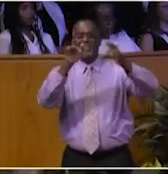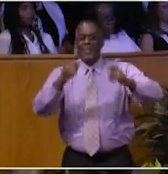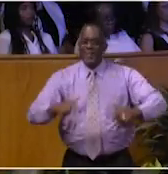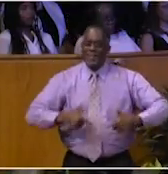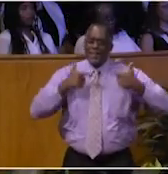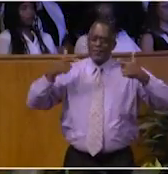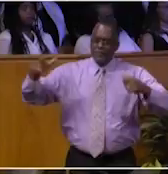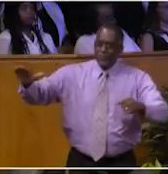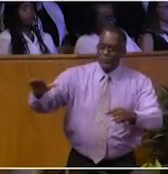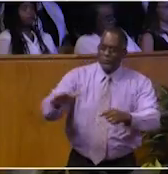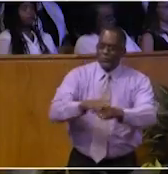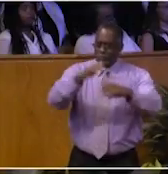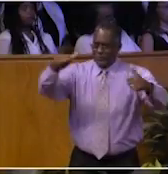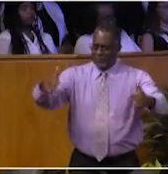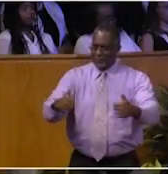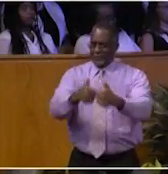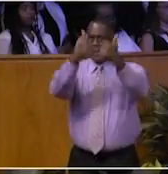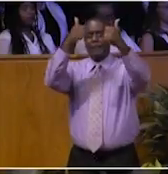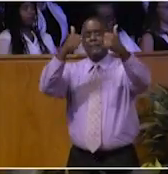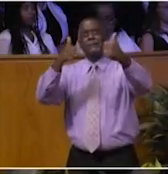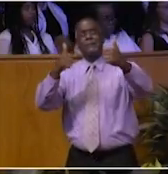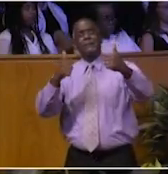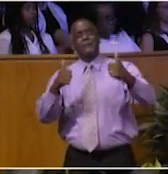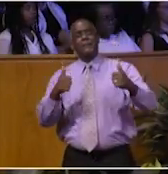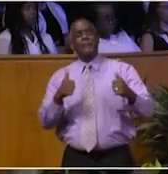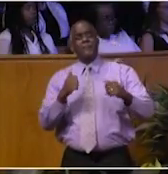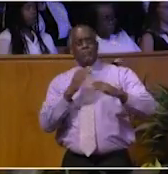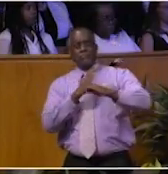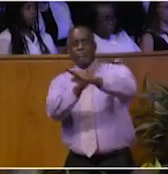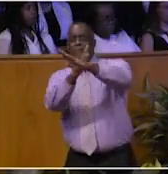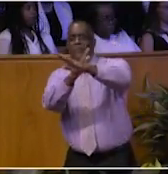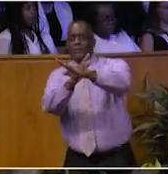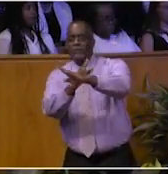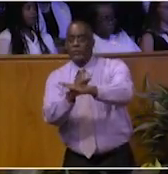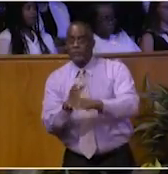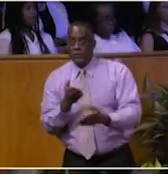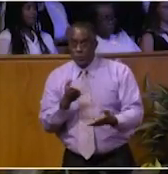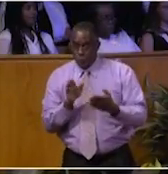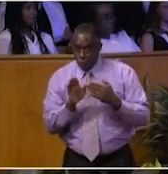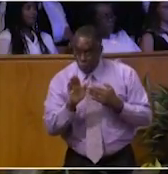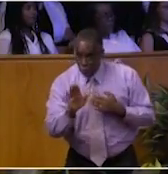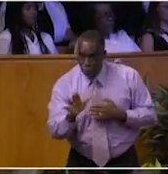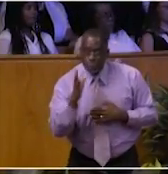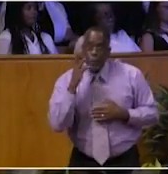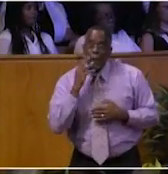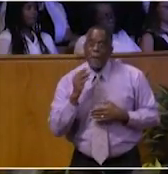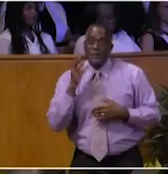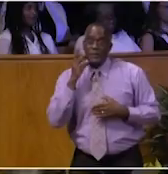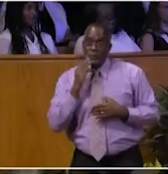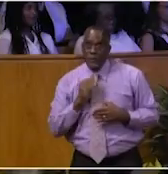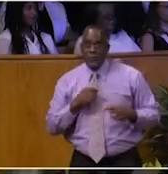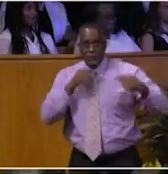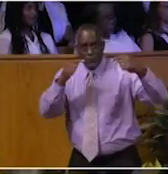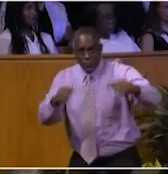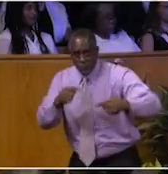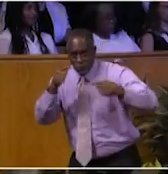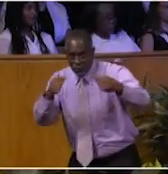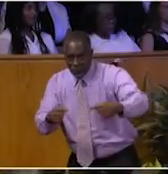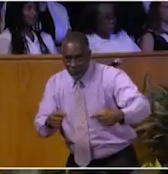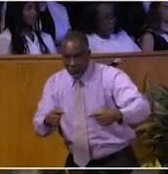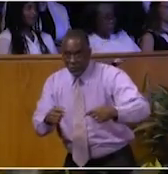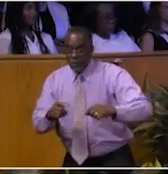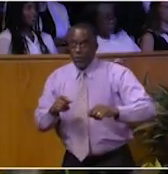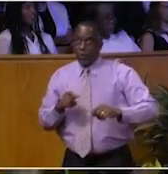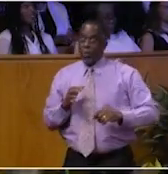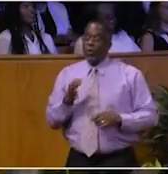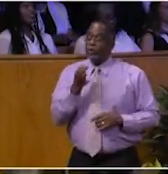challenges and obstacles. You're either coming out of a storm, in the midst of a storm, or